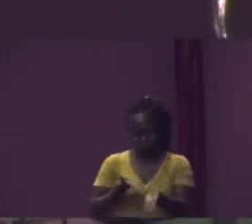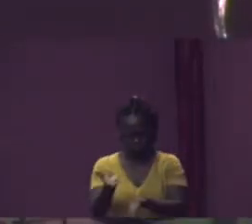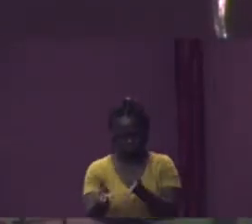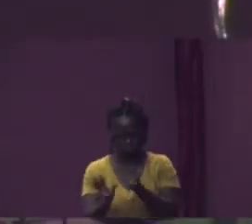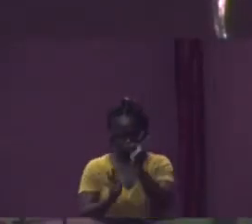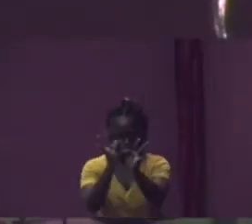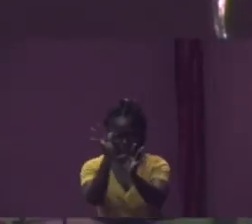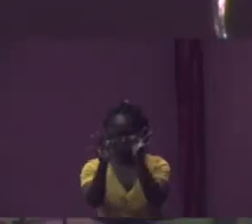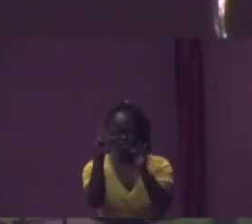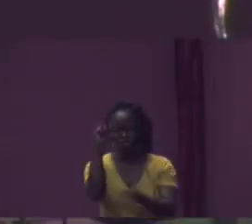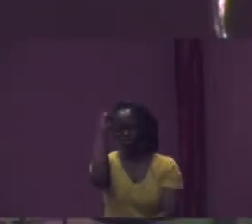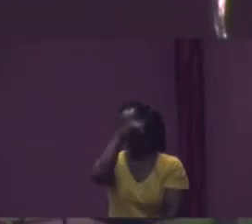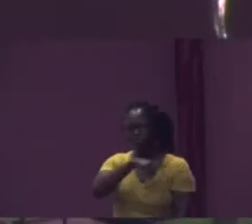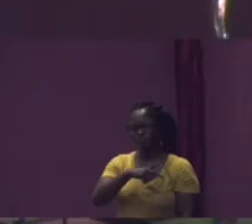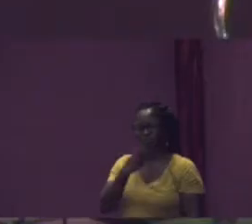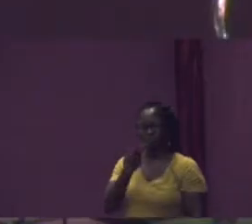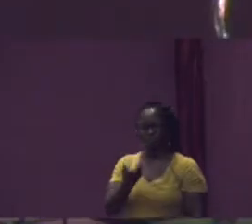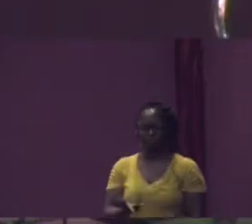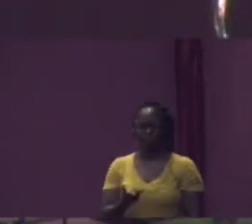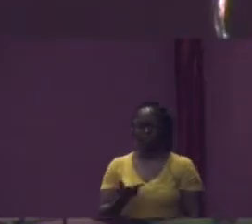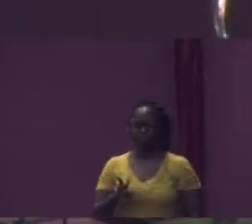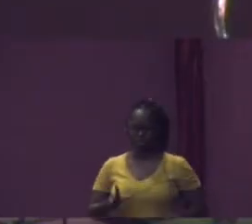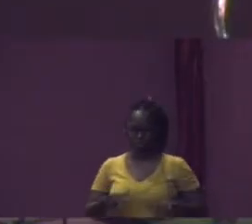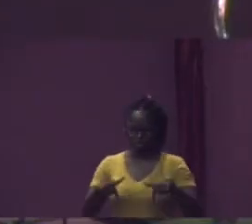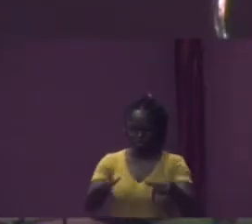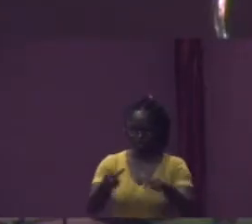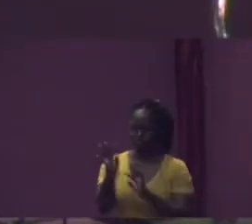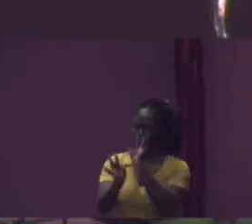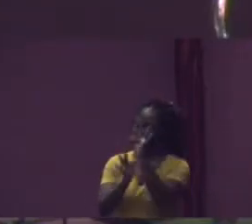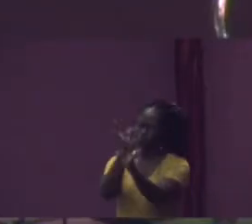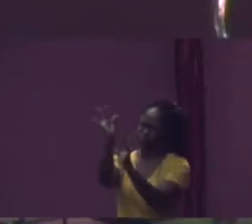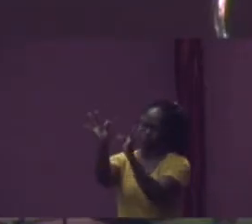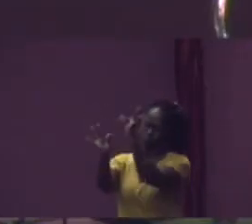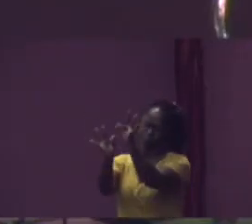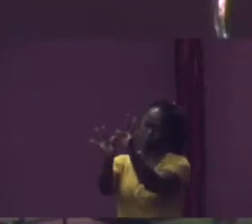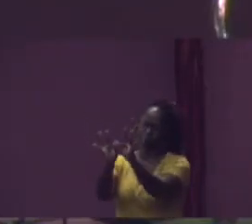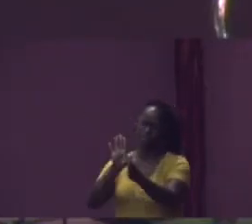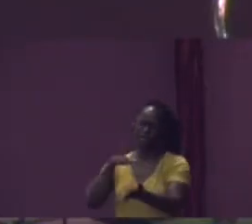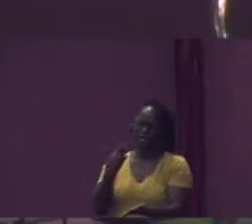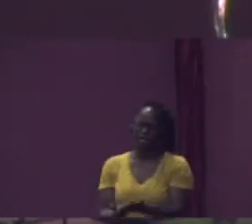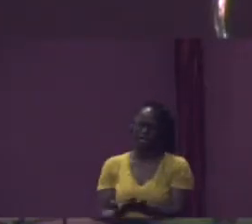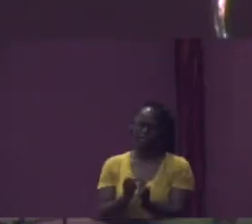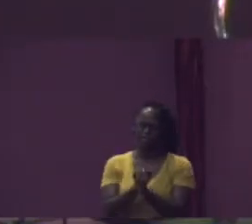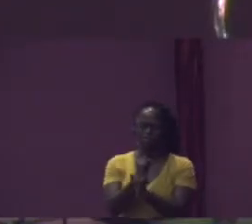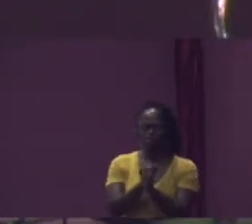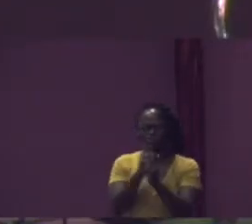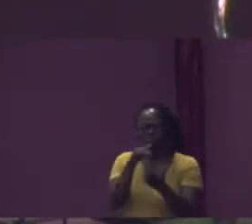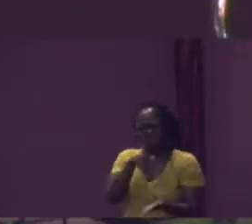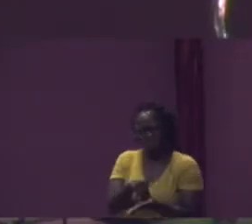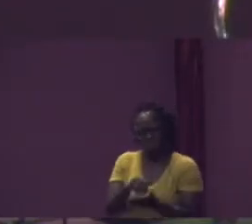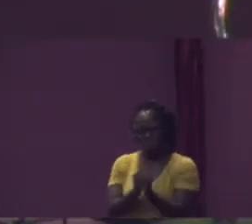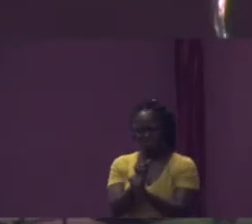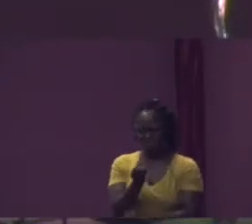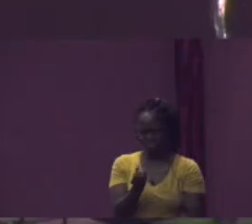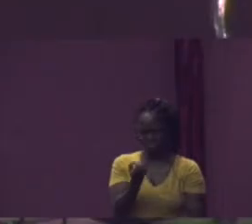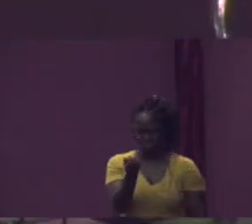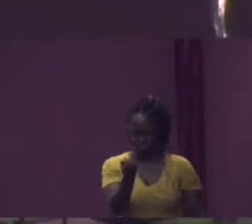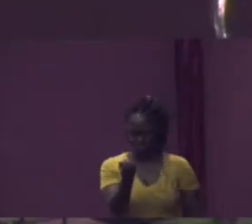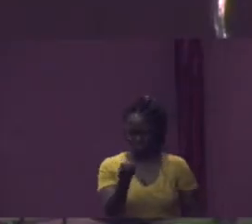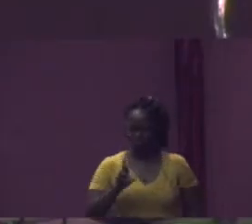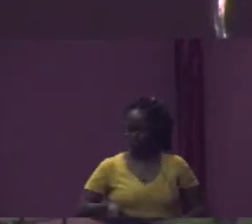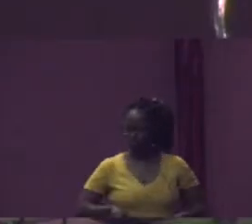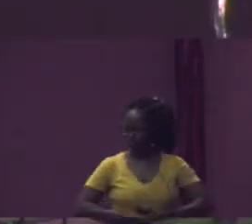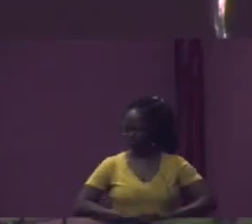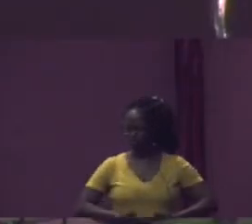as a sign of good medicine in birthing. By the late 1960s, this was no longer the case. Doctors began